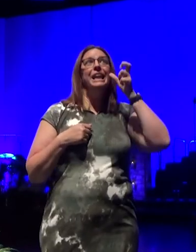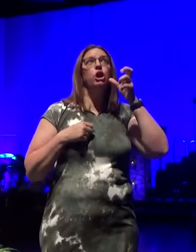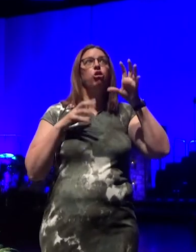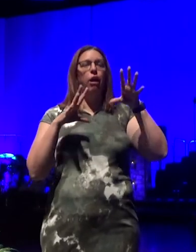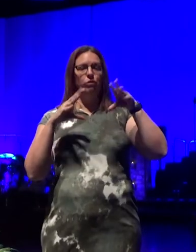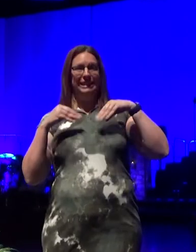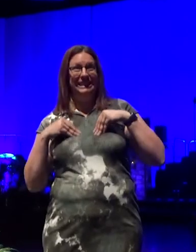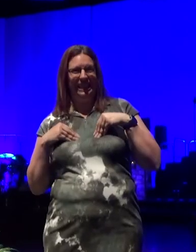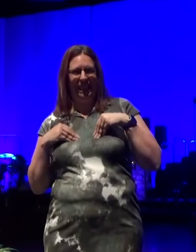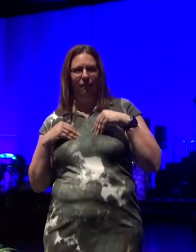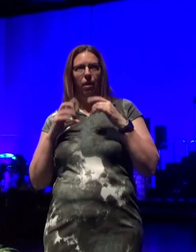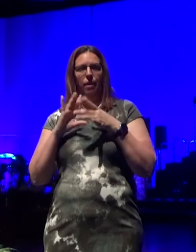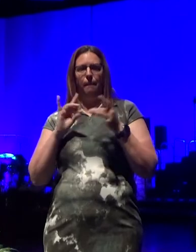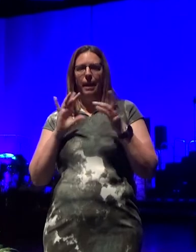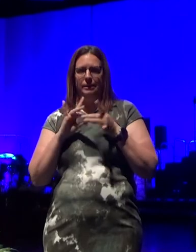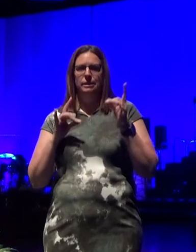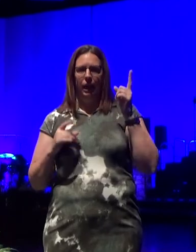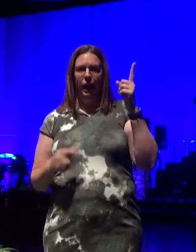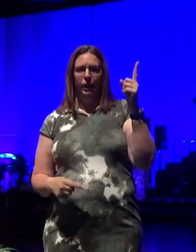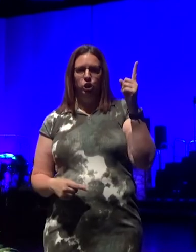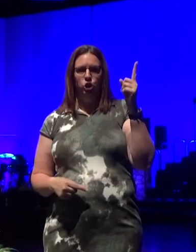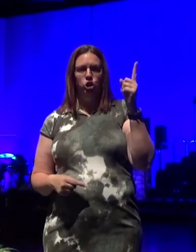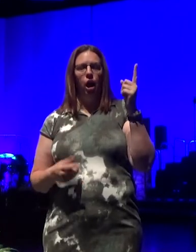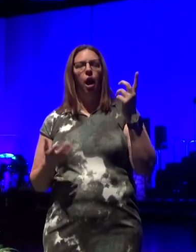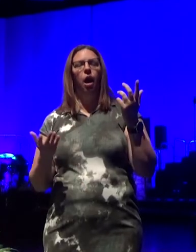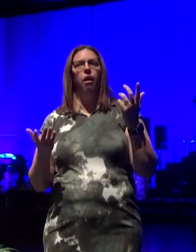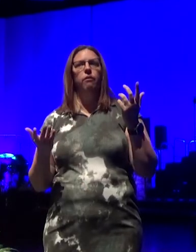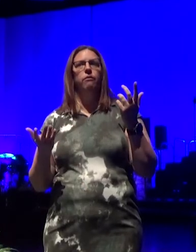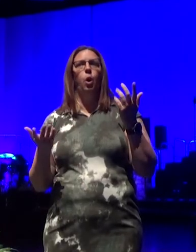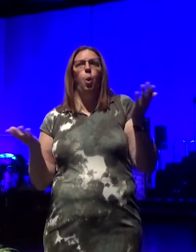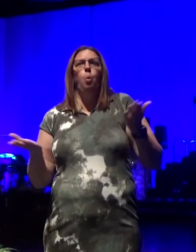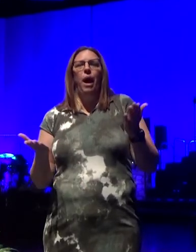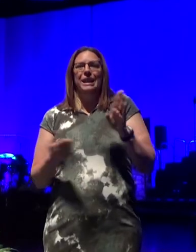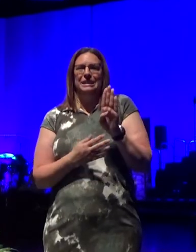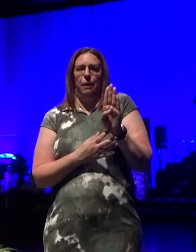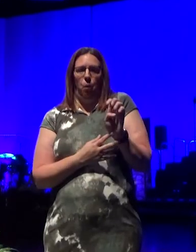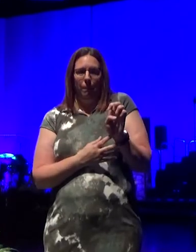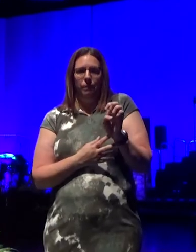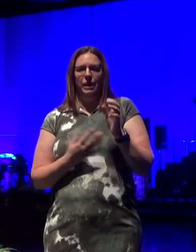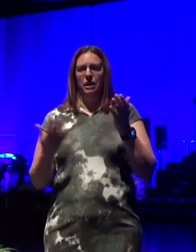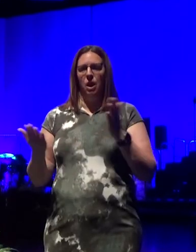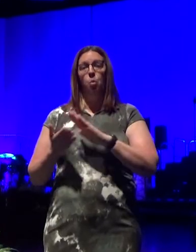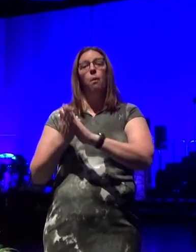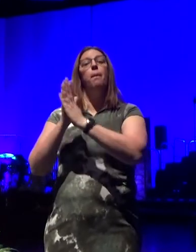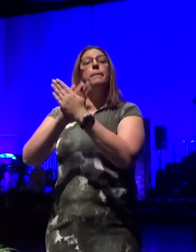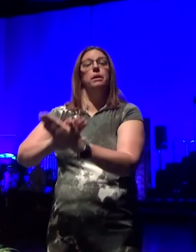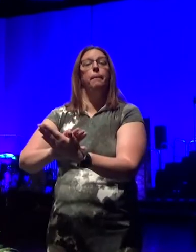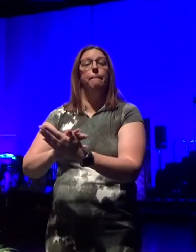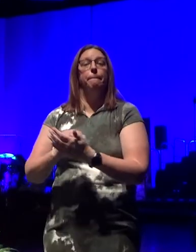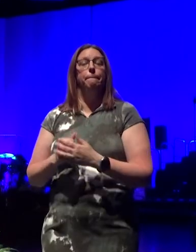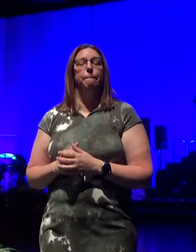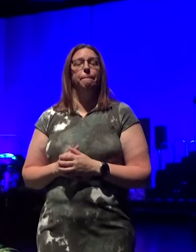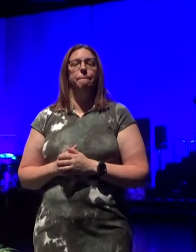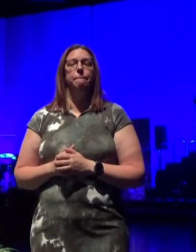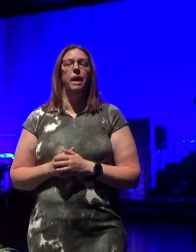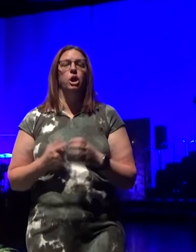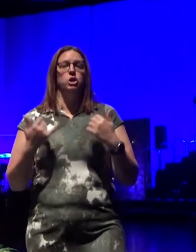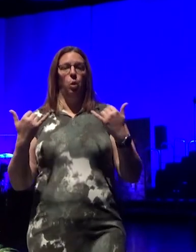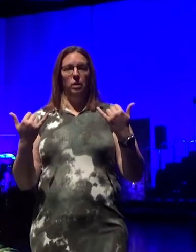message of what is to be and what is to become. So we open doors of